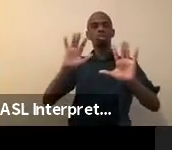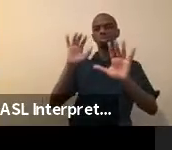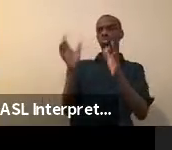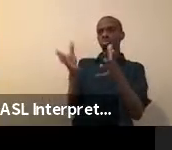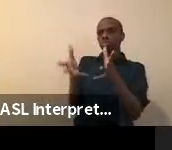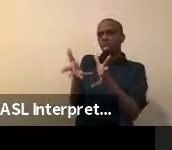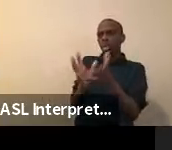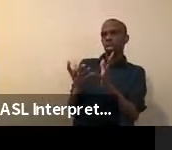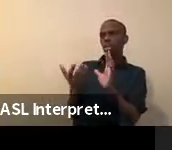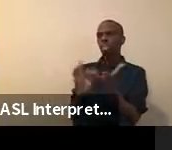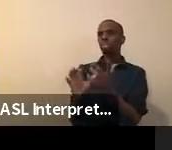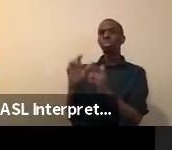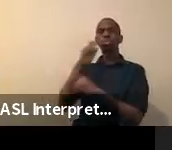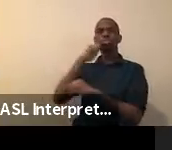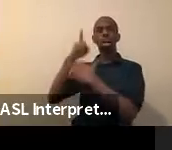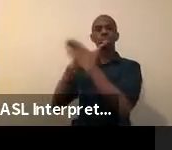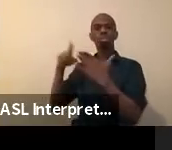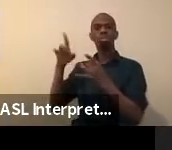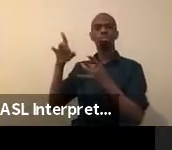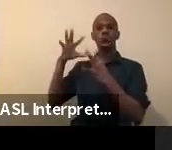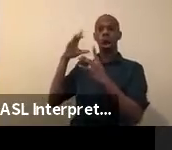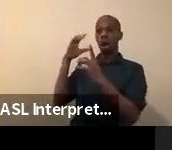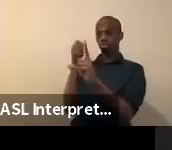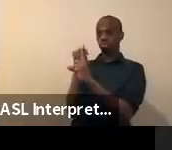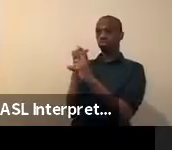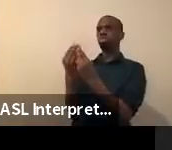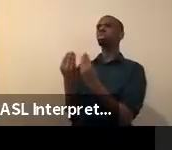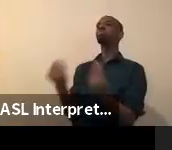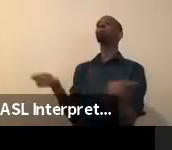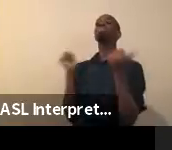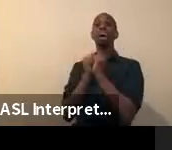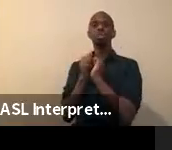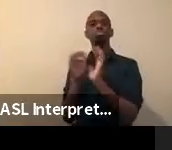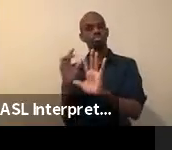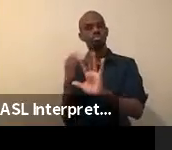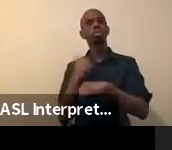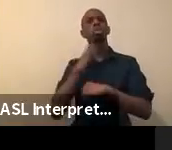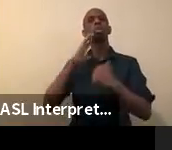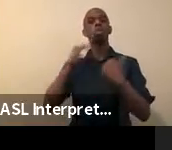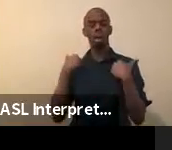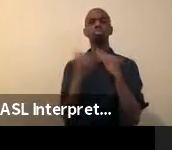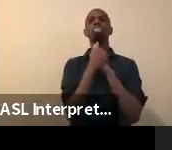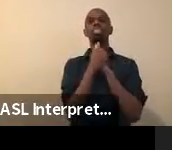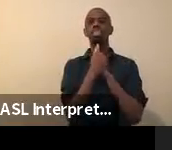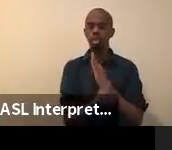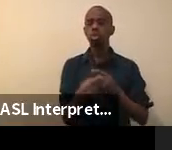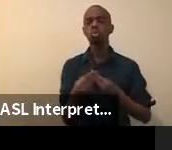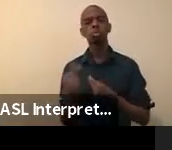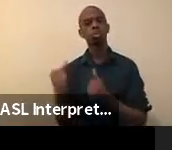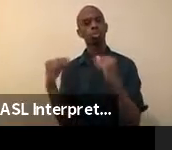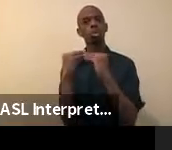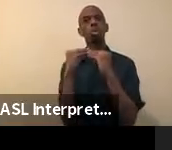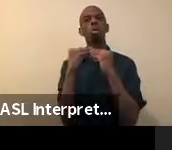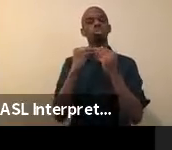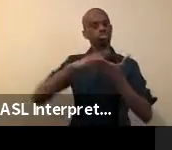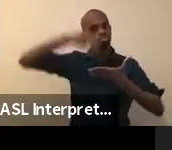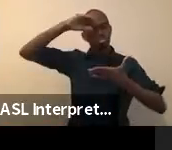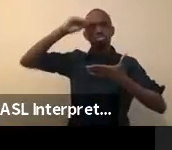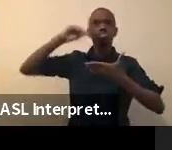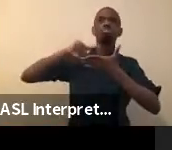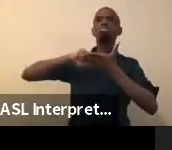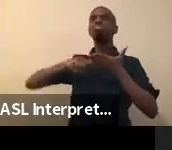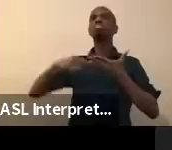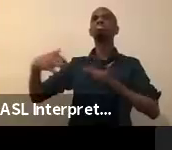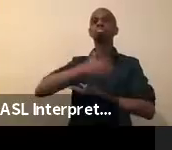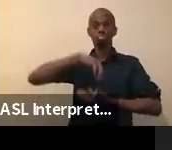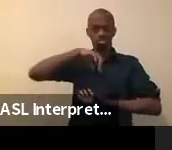or different types of what is labeled as hate crimes. So in 1990, Congress passes the Hate Crime Statistics Act,